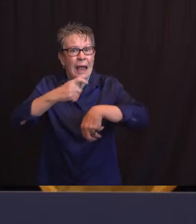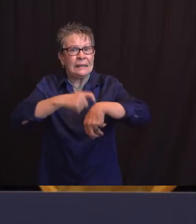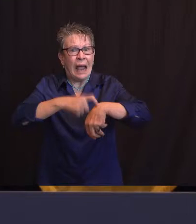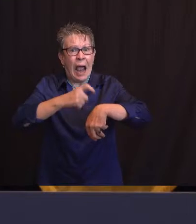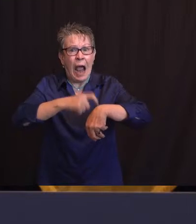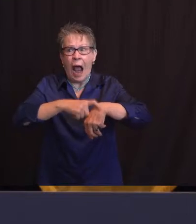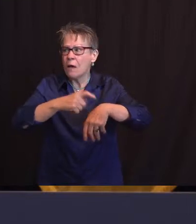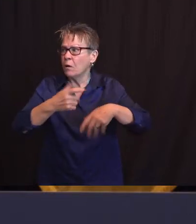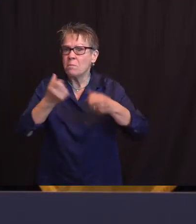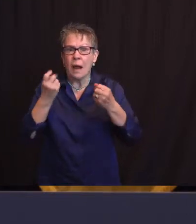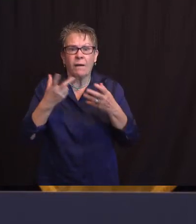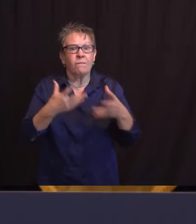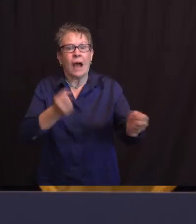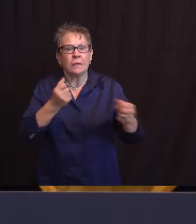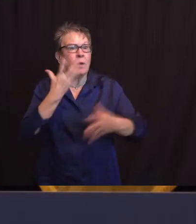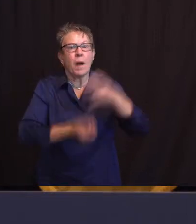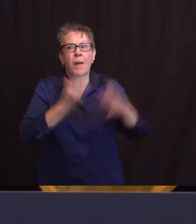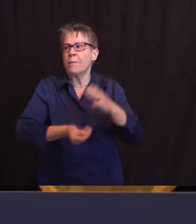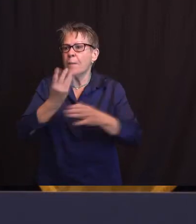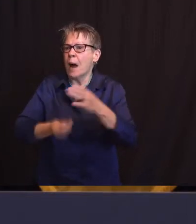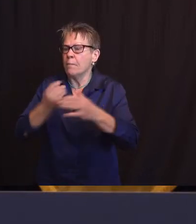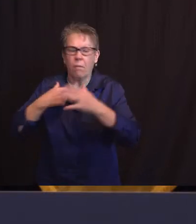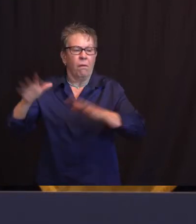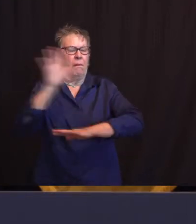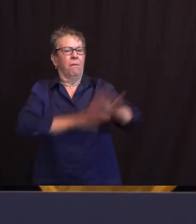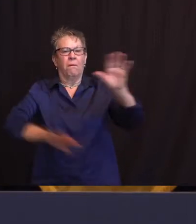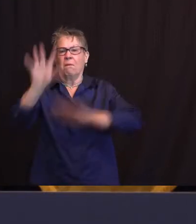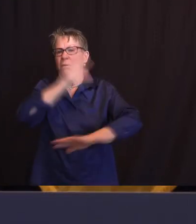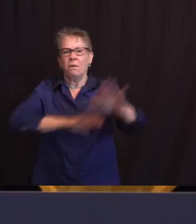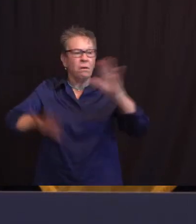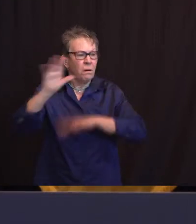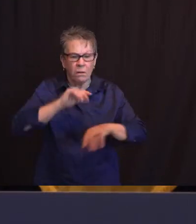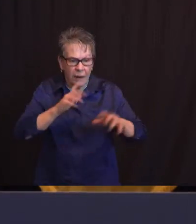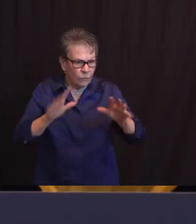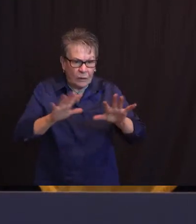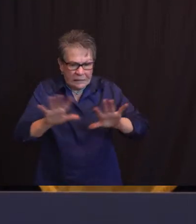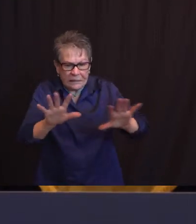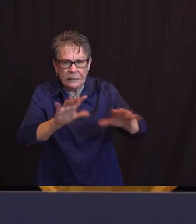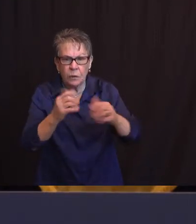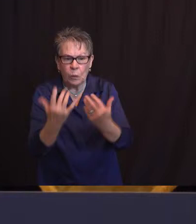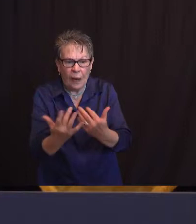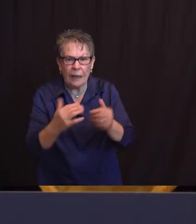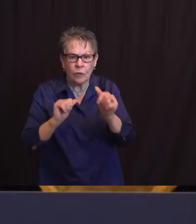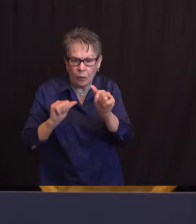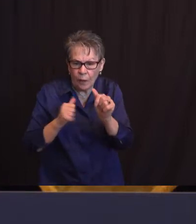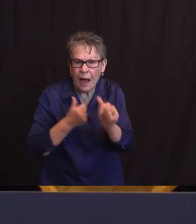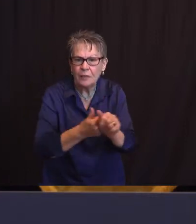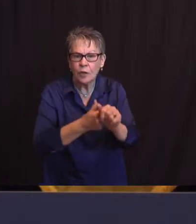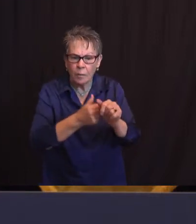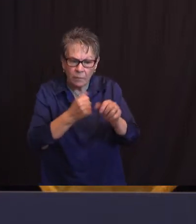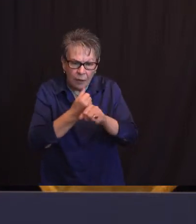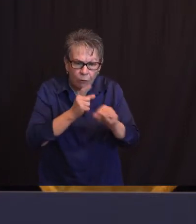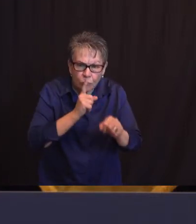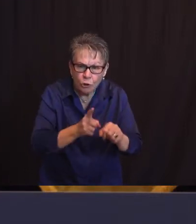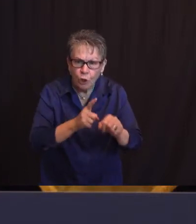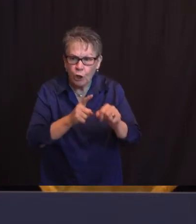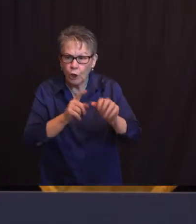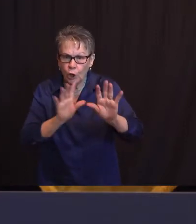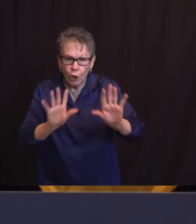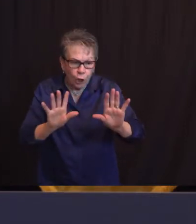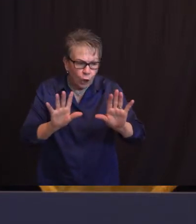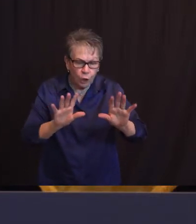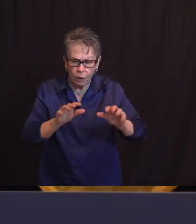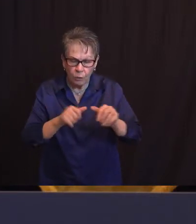with it. There is also no denying the black and white nature of the directives, and as early as we could,